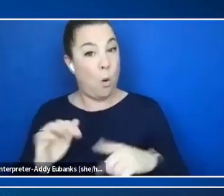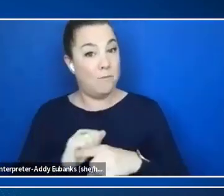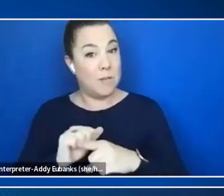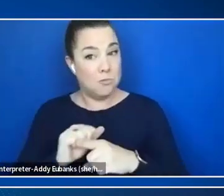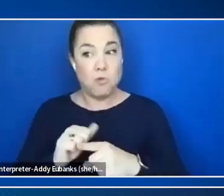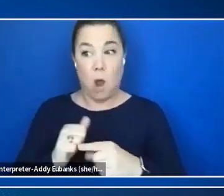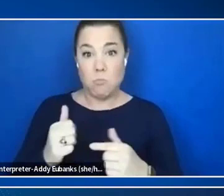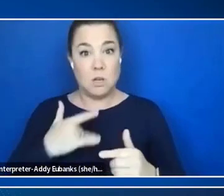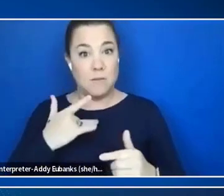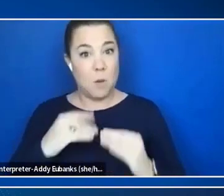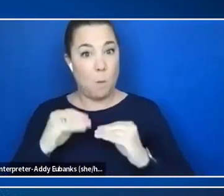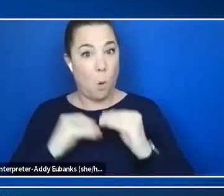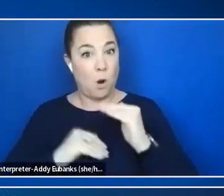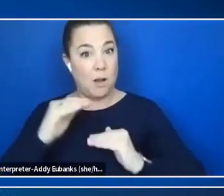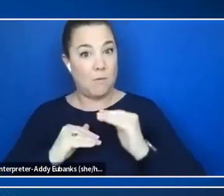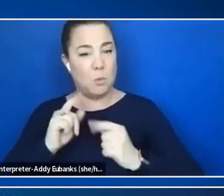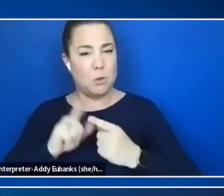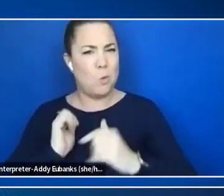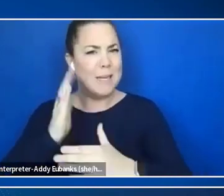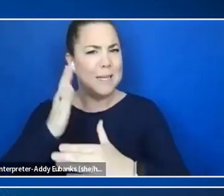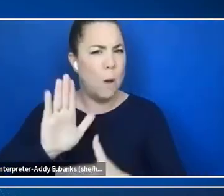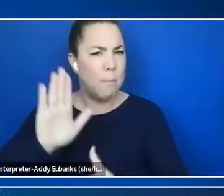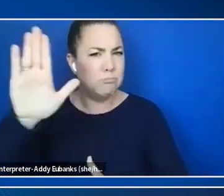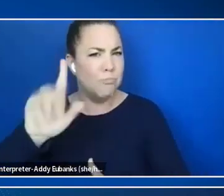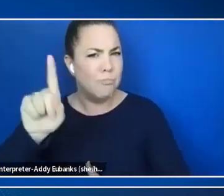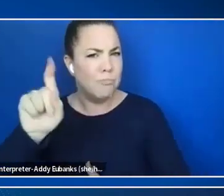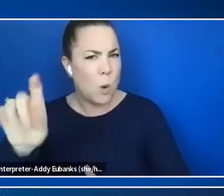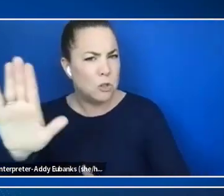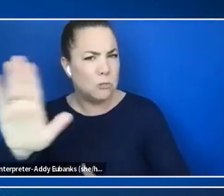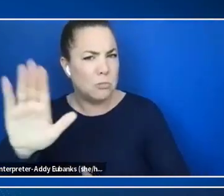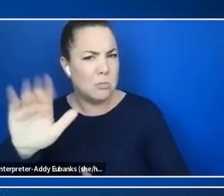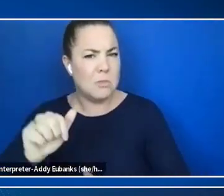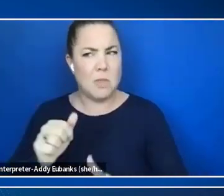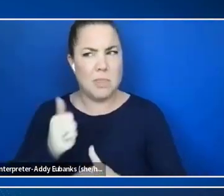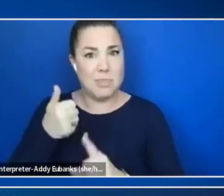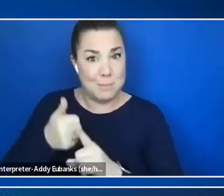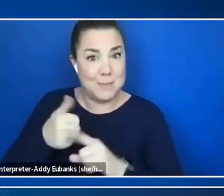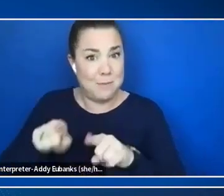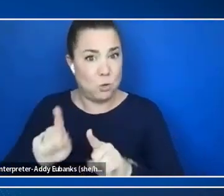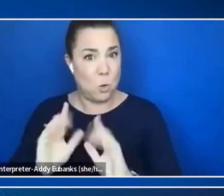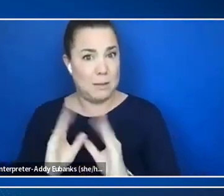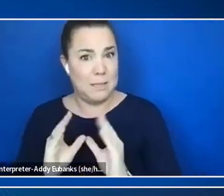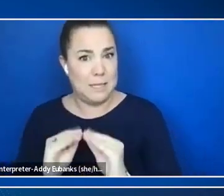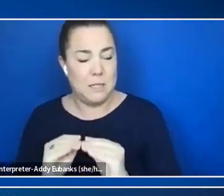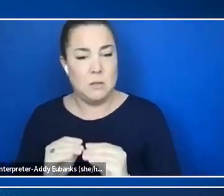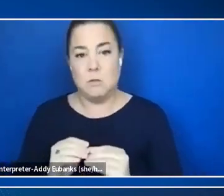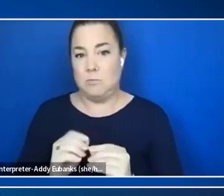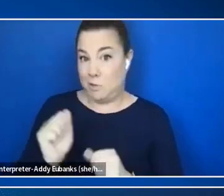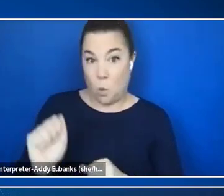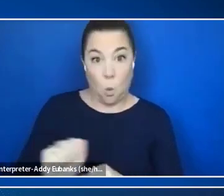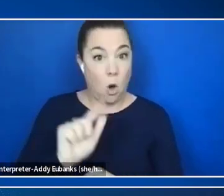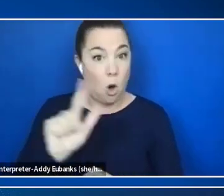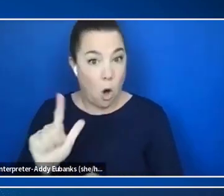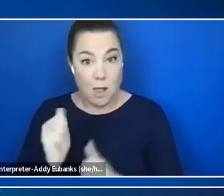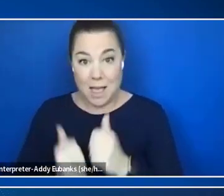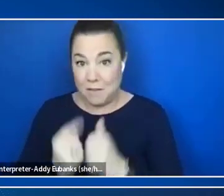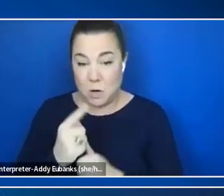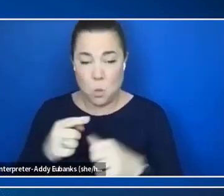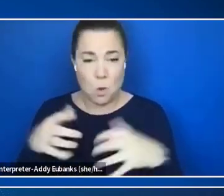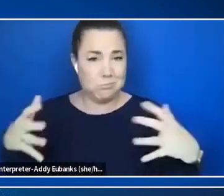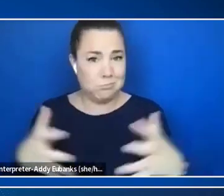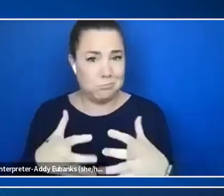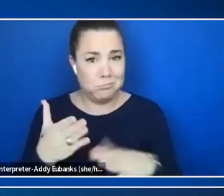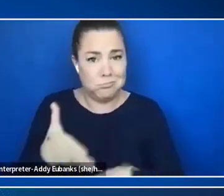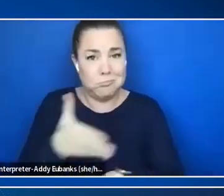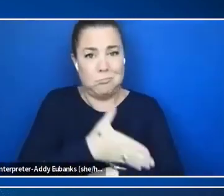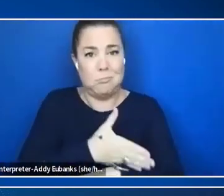more comfortable interrupting or asking questions themselves in the meeting. So it's everybody, together working on